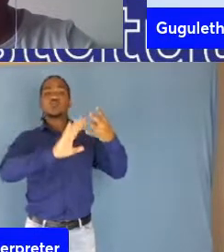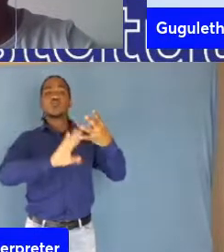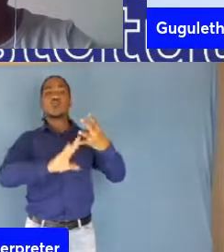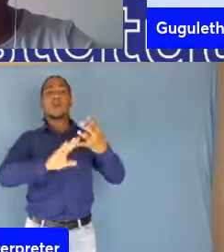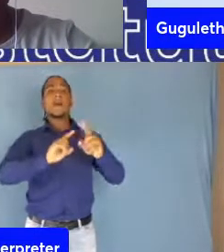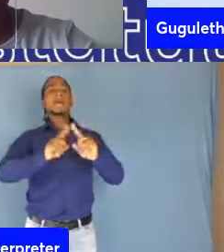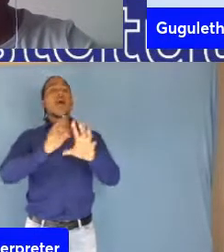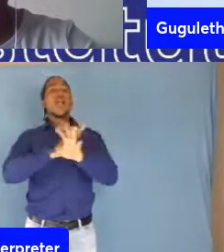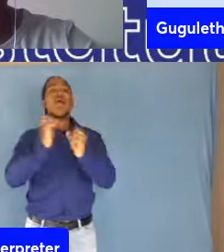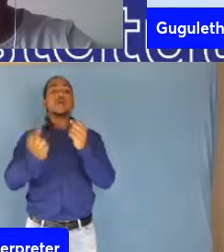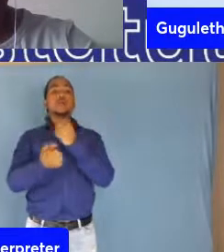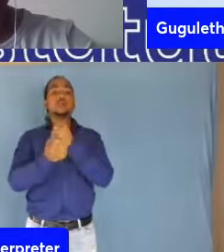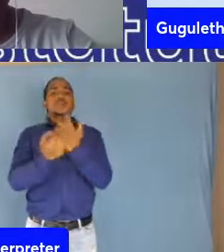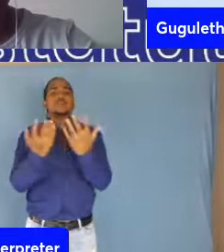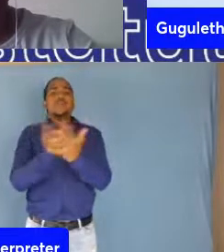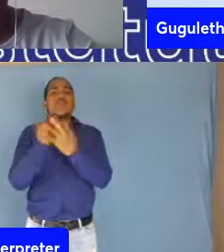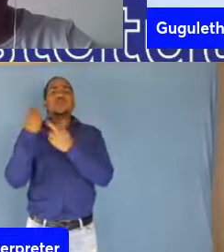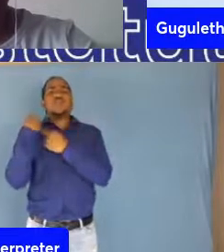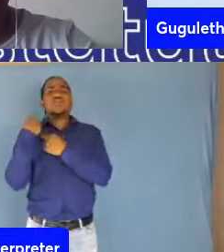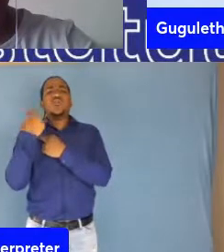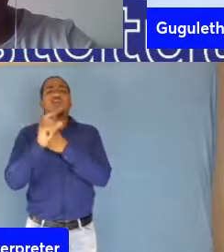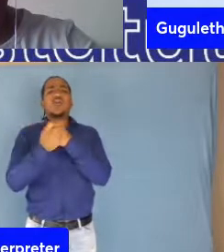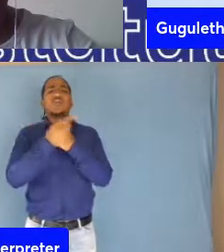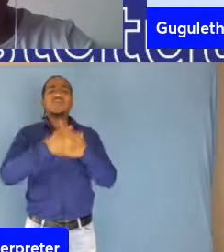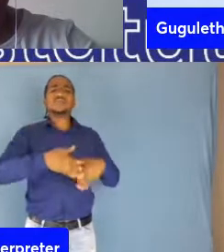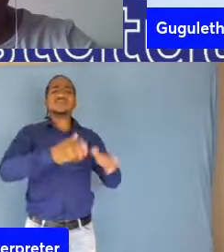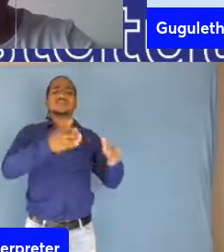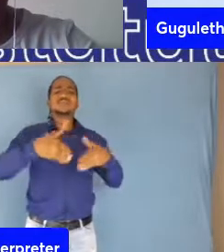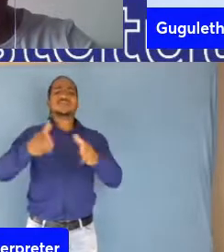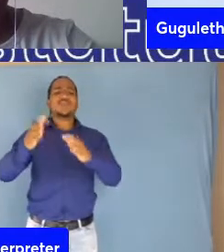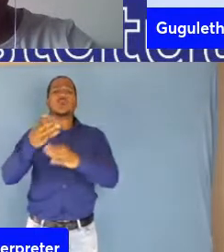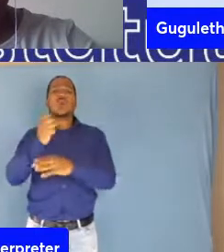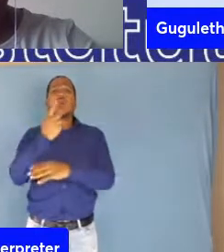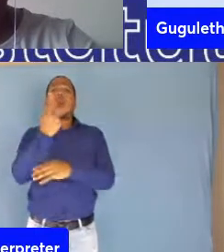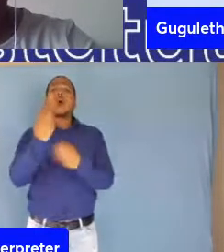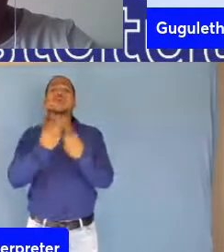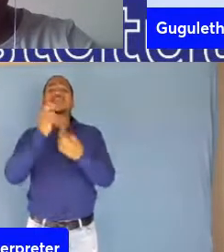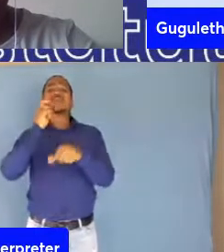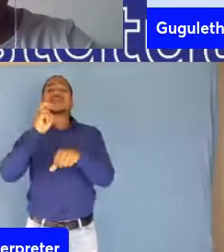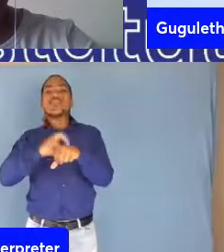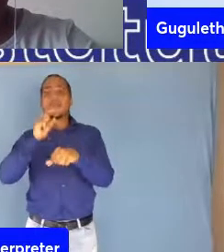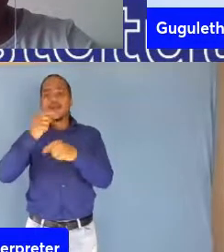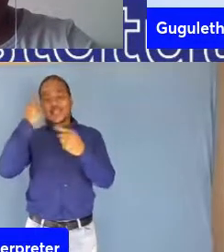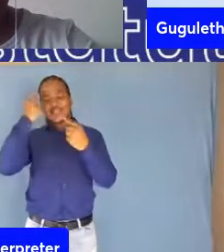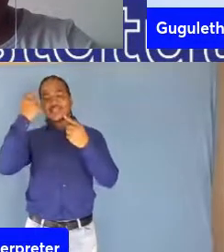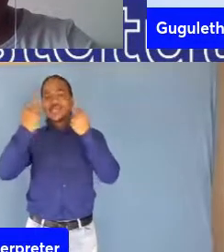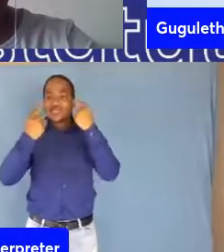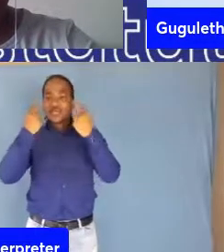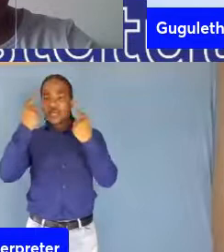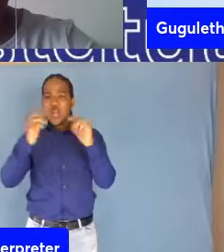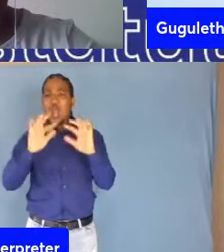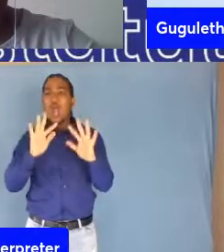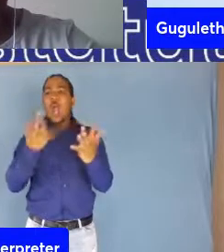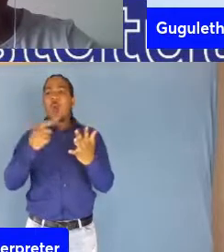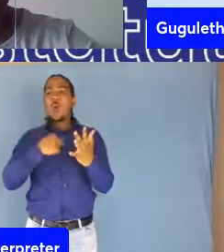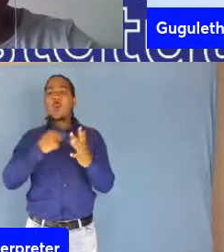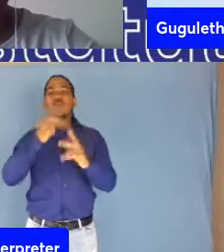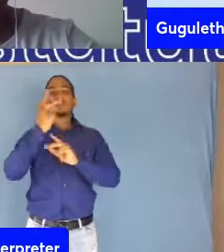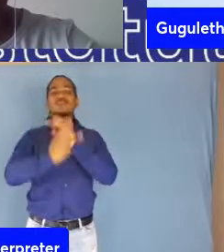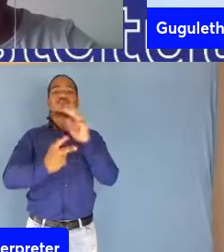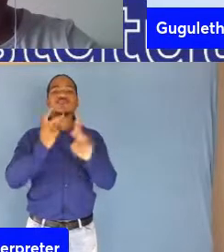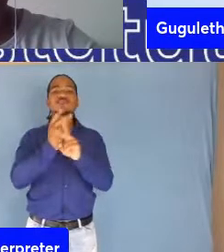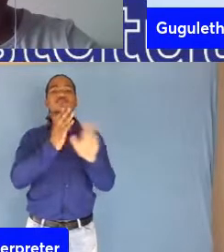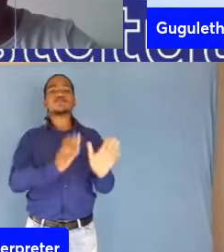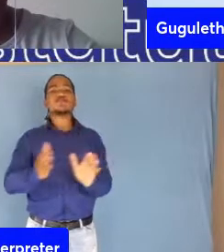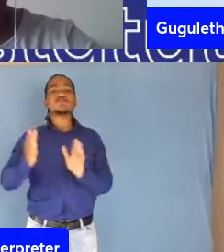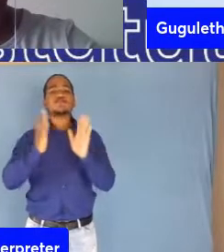what is happening in their community. So one of the things that we need to do, like, is to think about how we reorganize ourselves. I mean, at the moment,